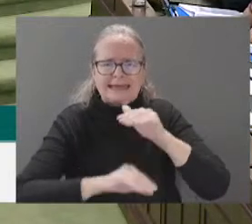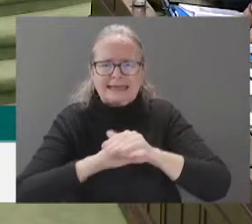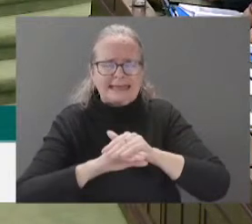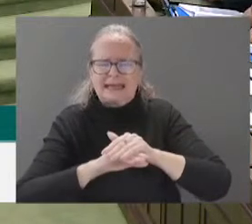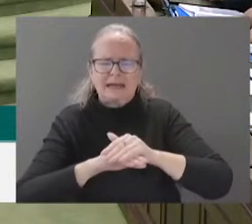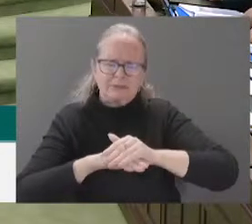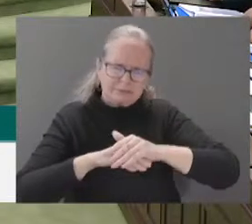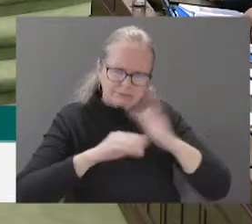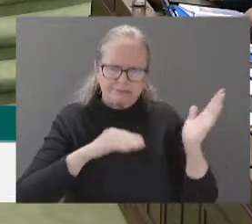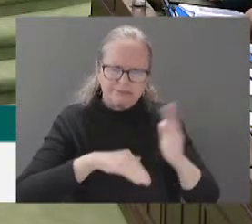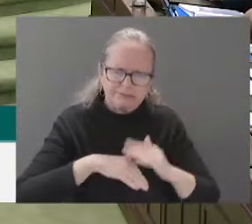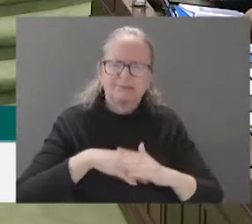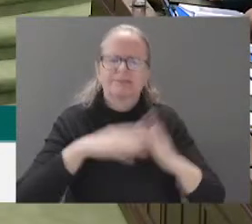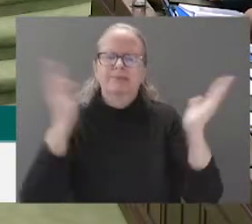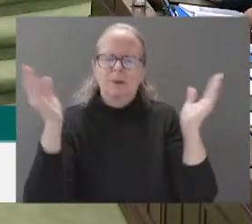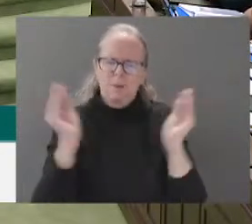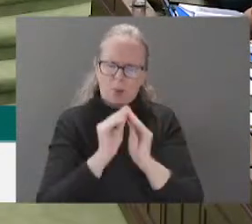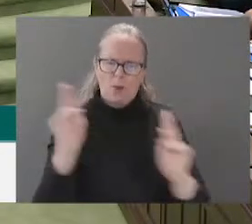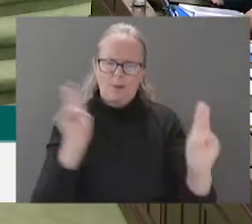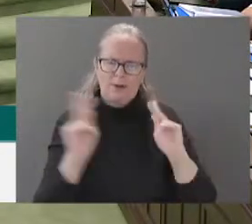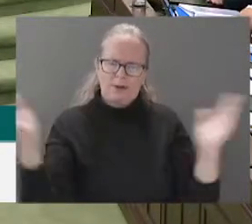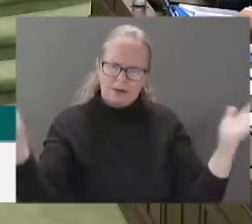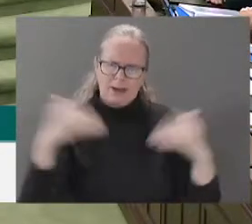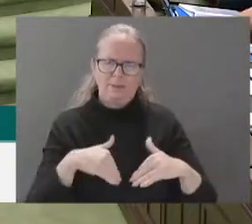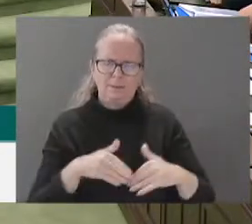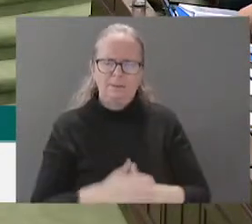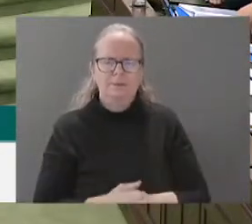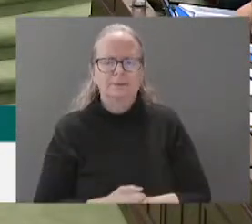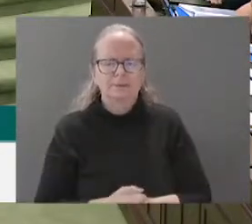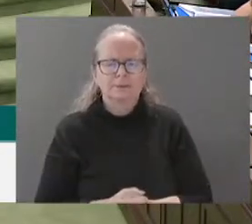The Honorable member for Edmonton Beverly Clair